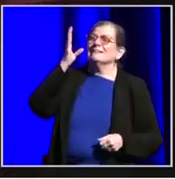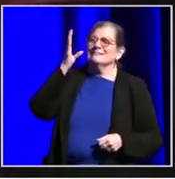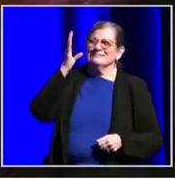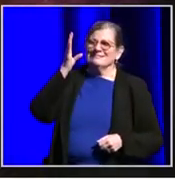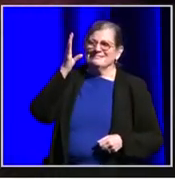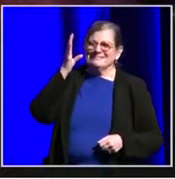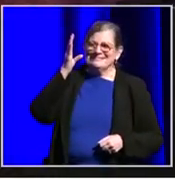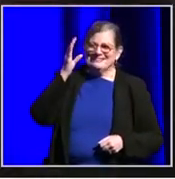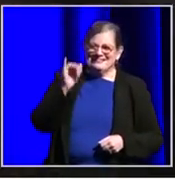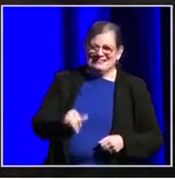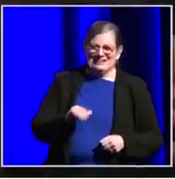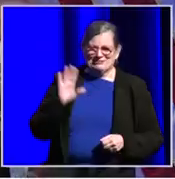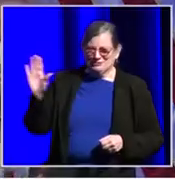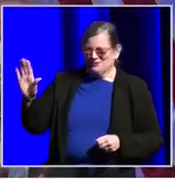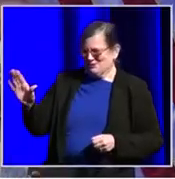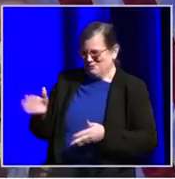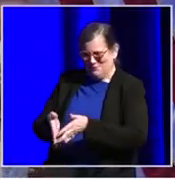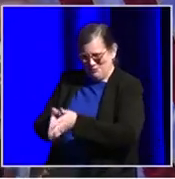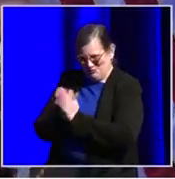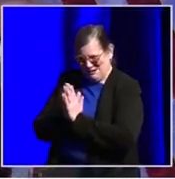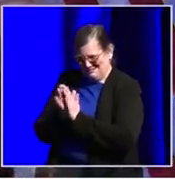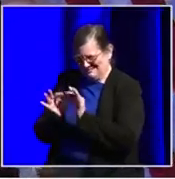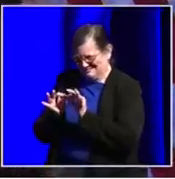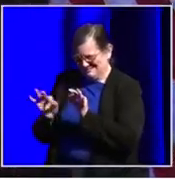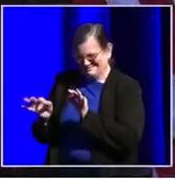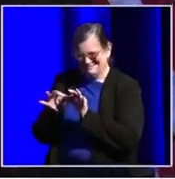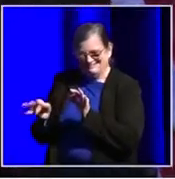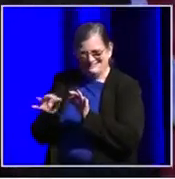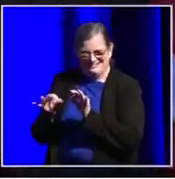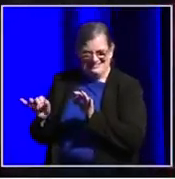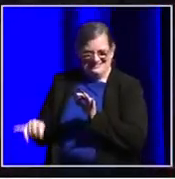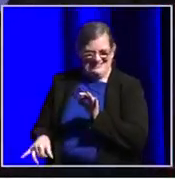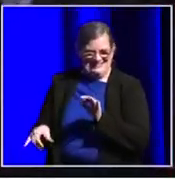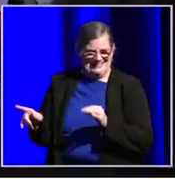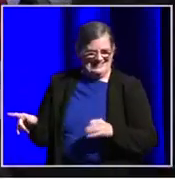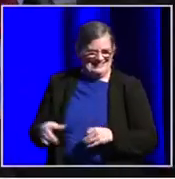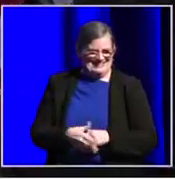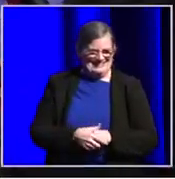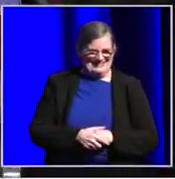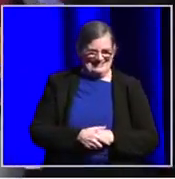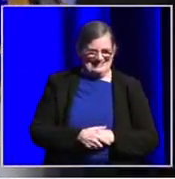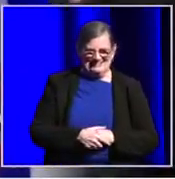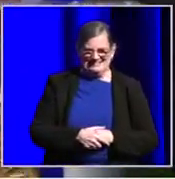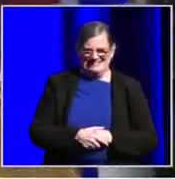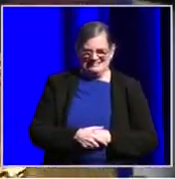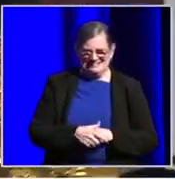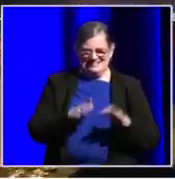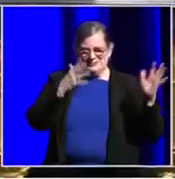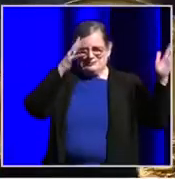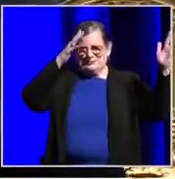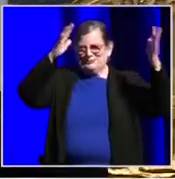you. Thank you. Thank you. Thank you. Thank you. Thank you. Thank you. Thank you.